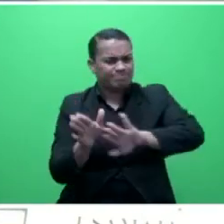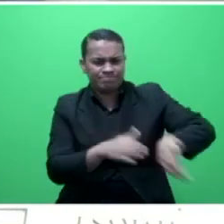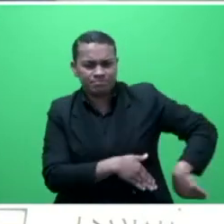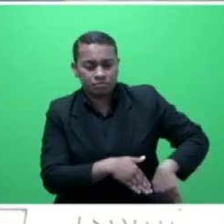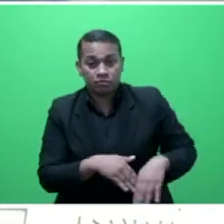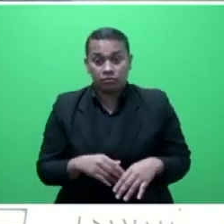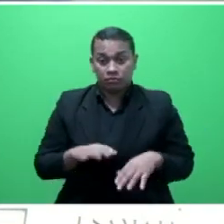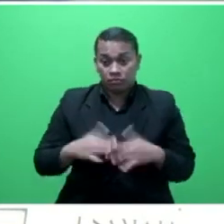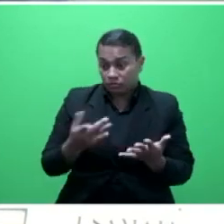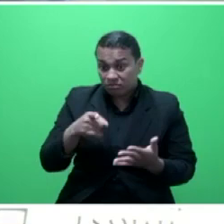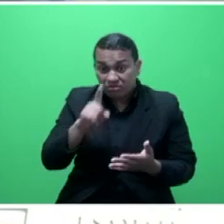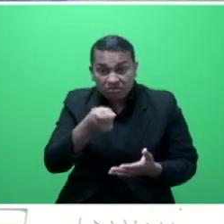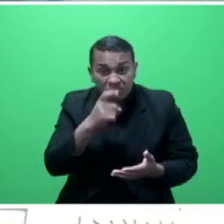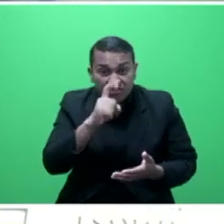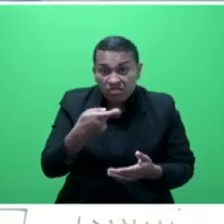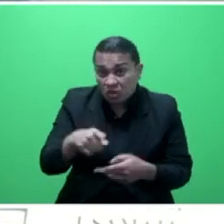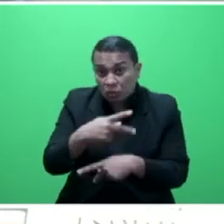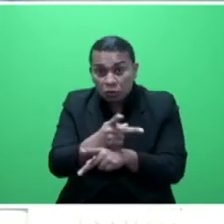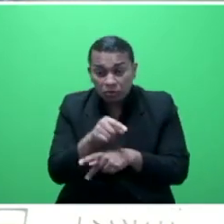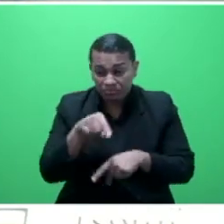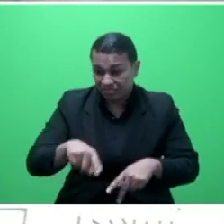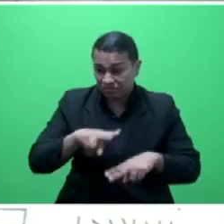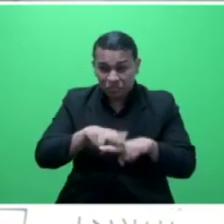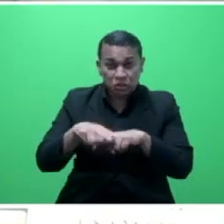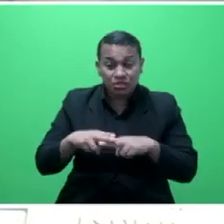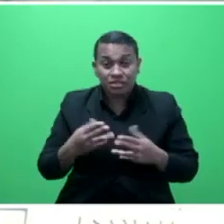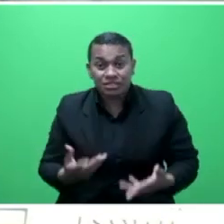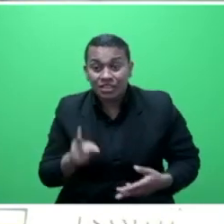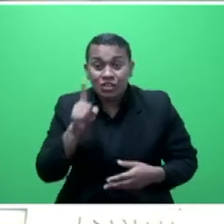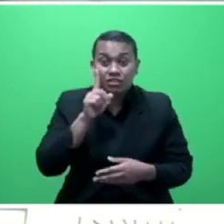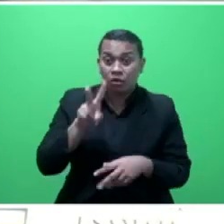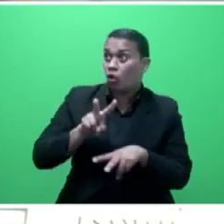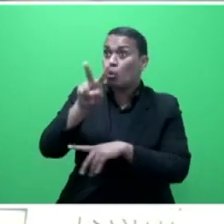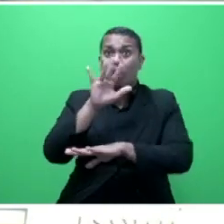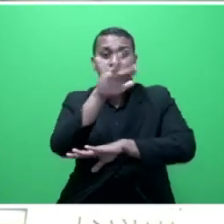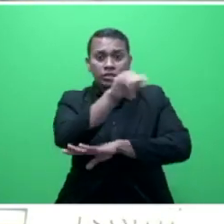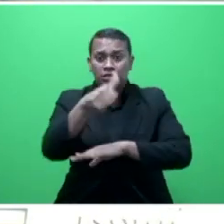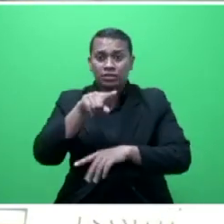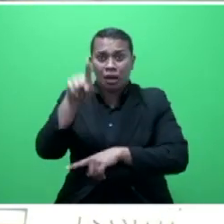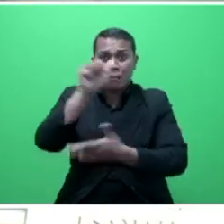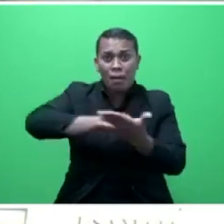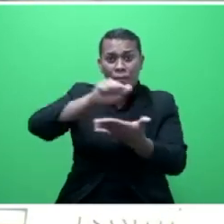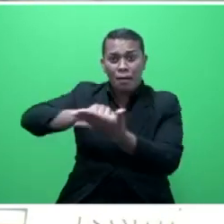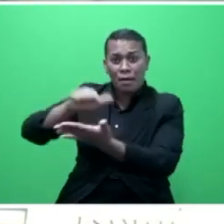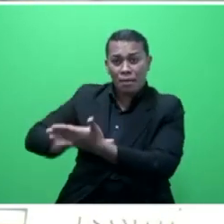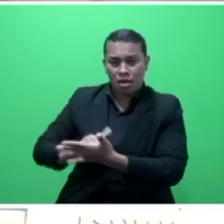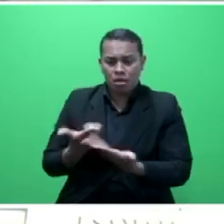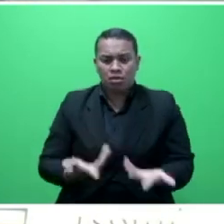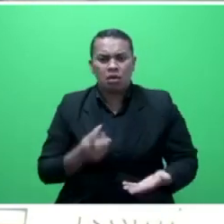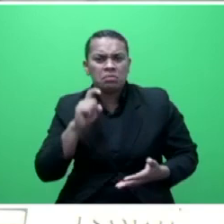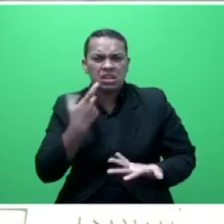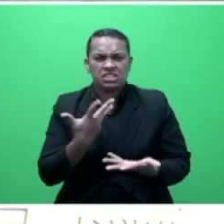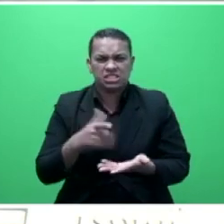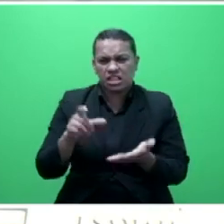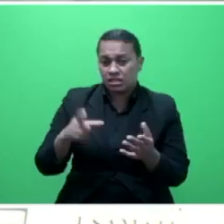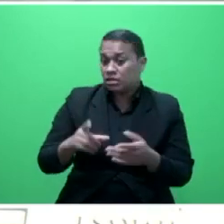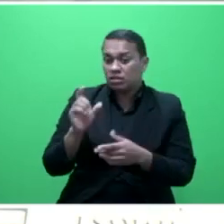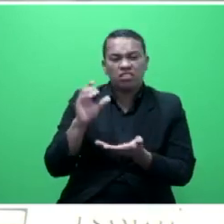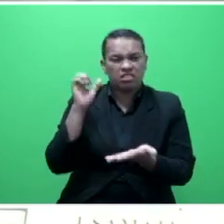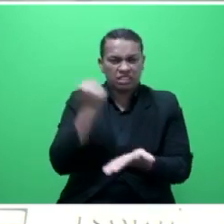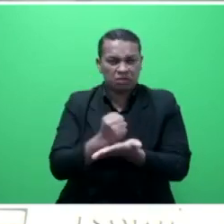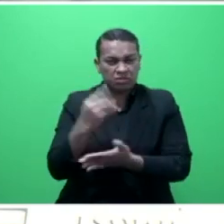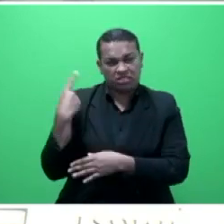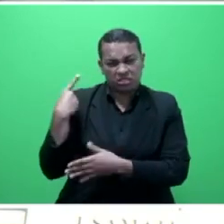manufactured in Fiji are seeing massive duty reductions, with customs duties falling to 5% and 0% in some